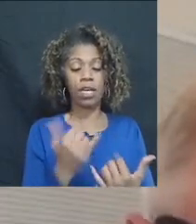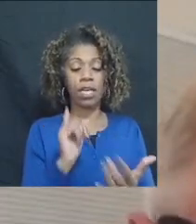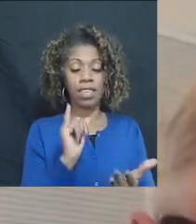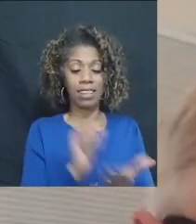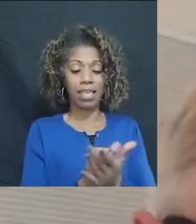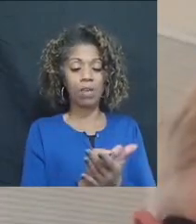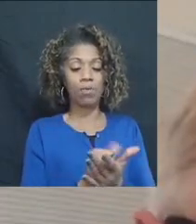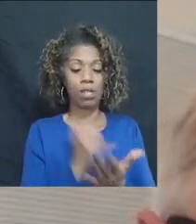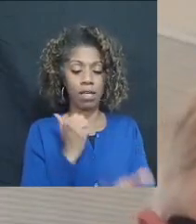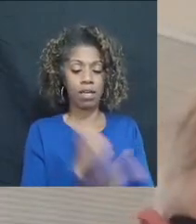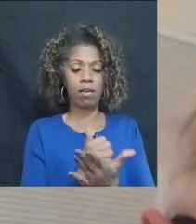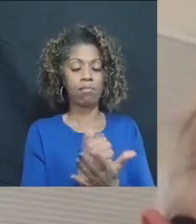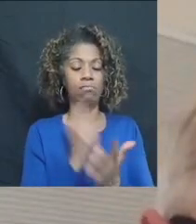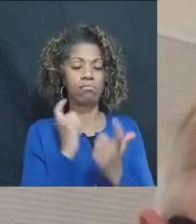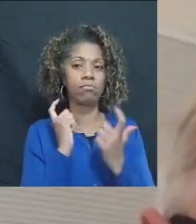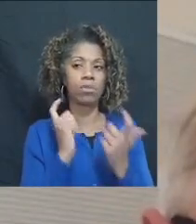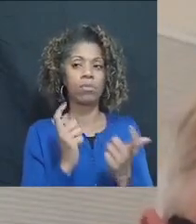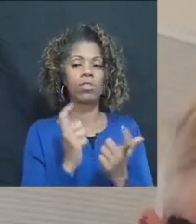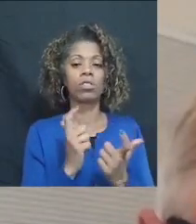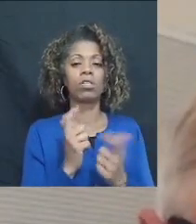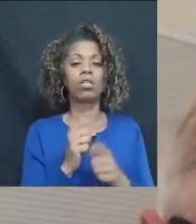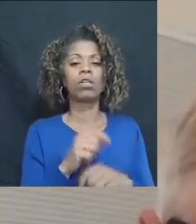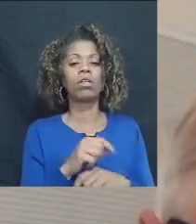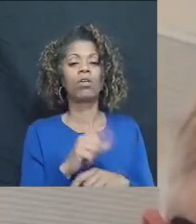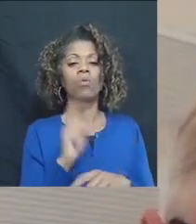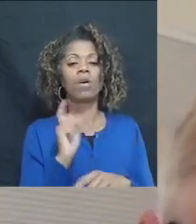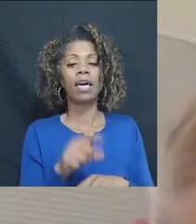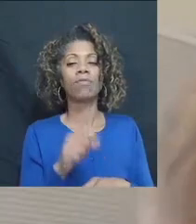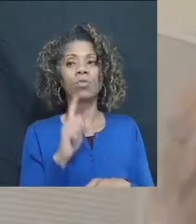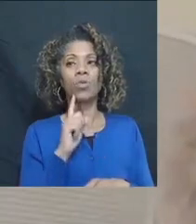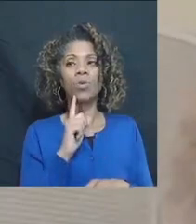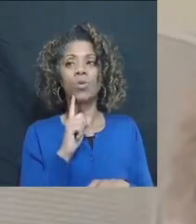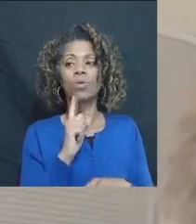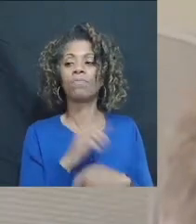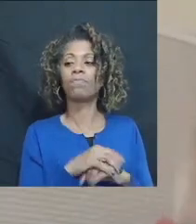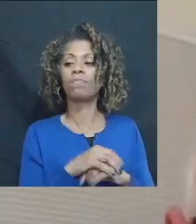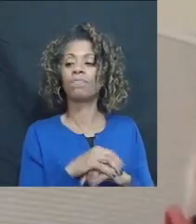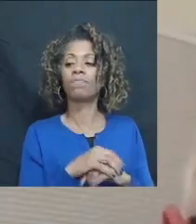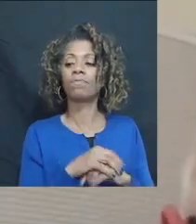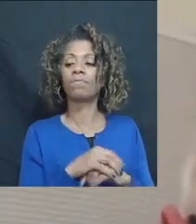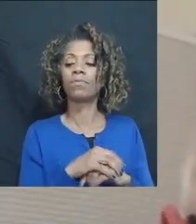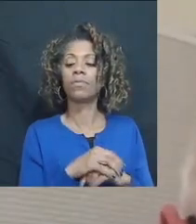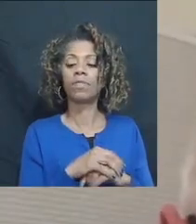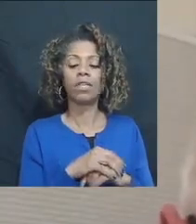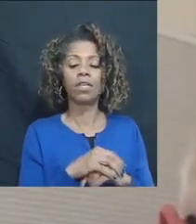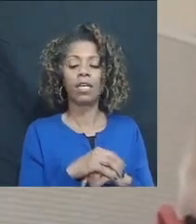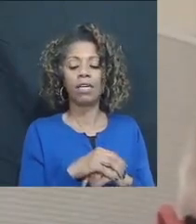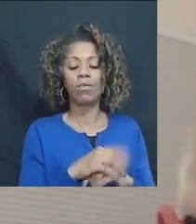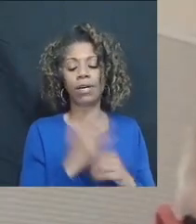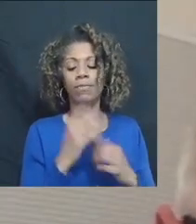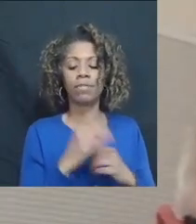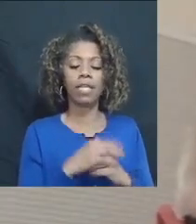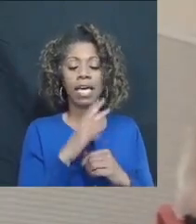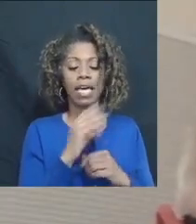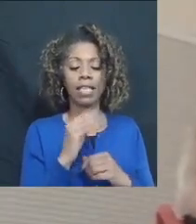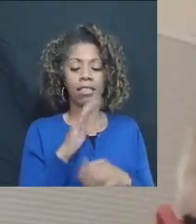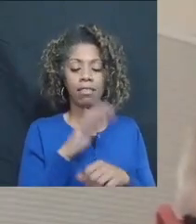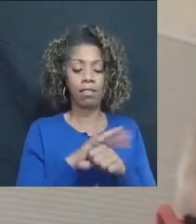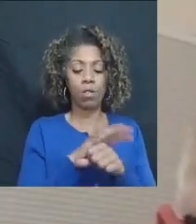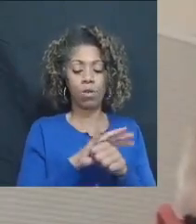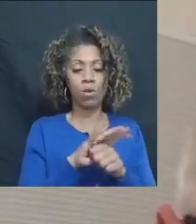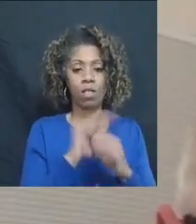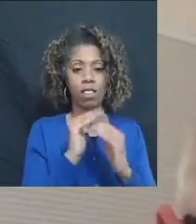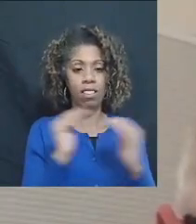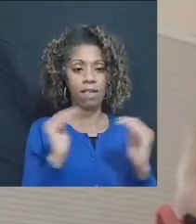thinking very broadly and then driving that down. And of course, at the local level, one of the things I love working in